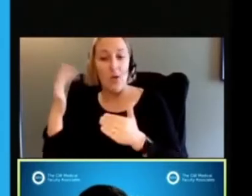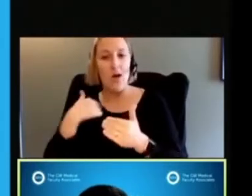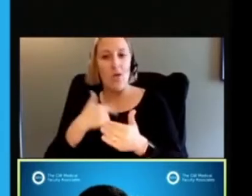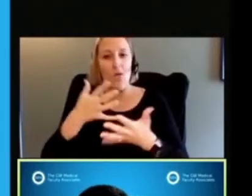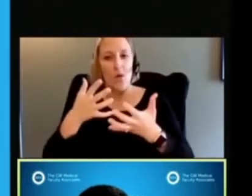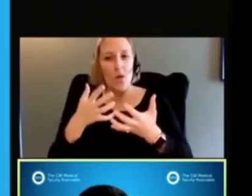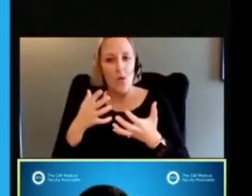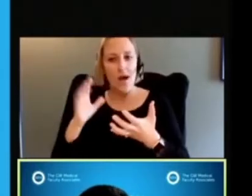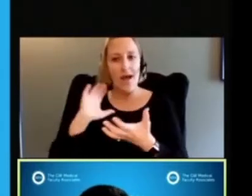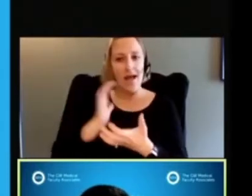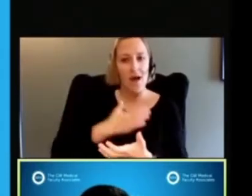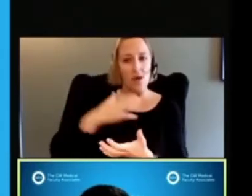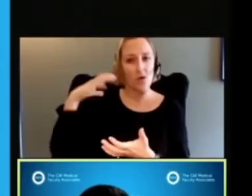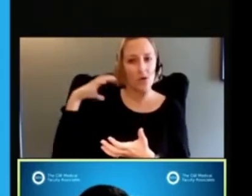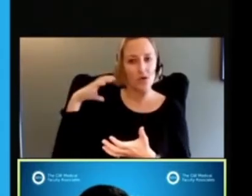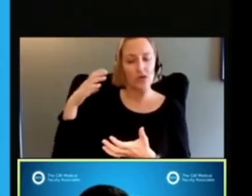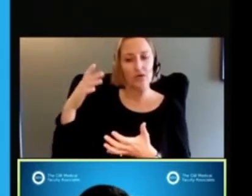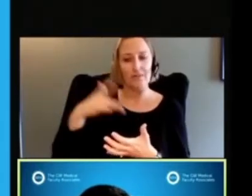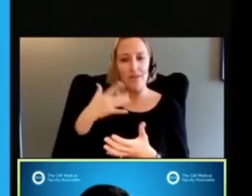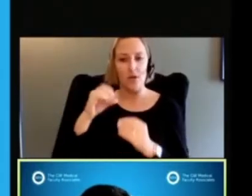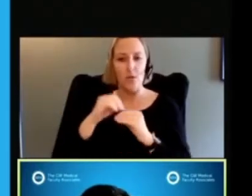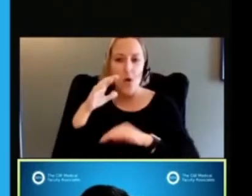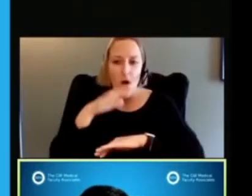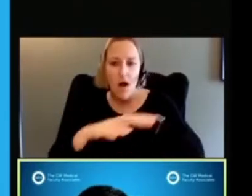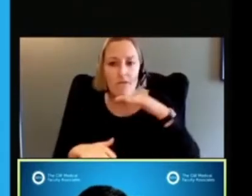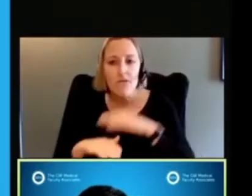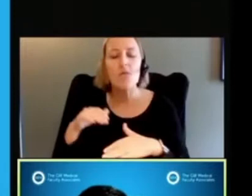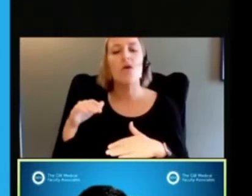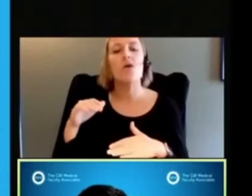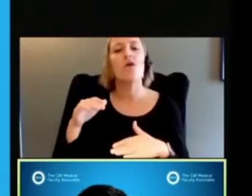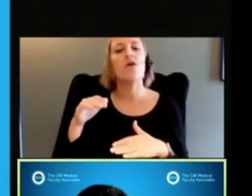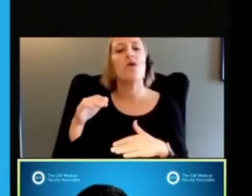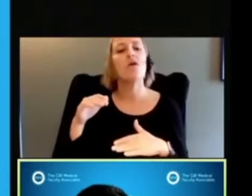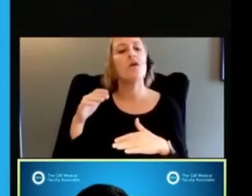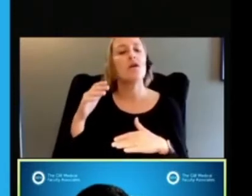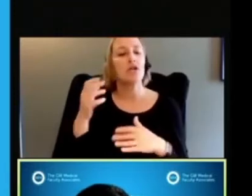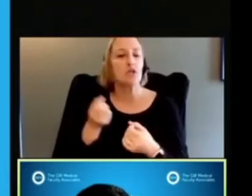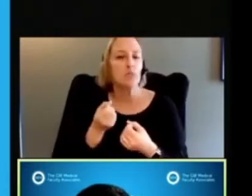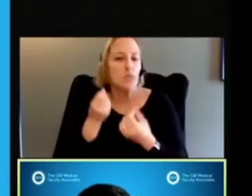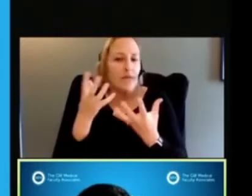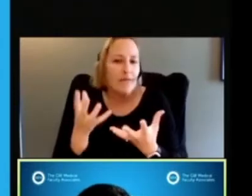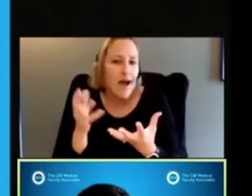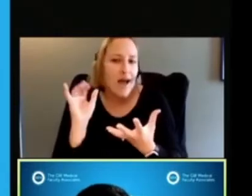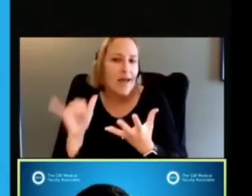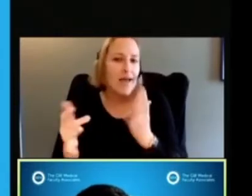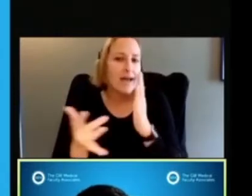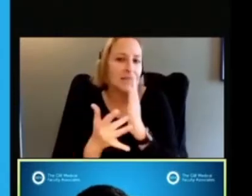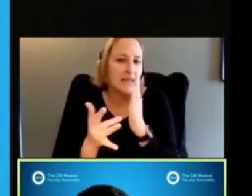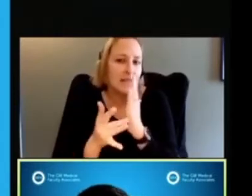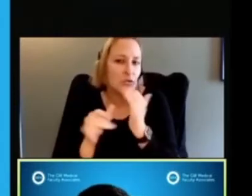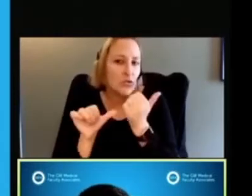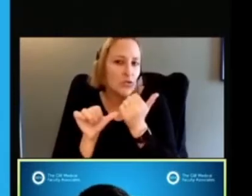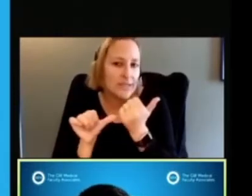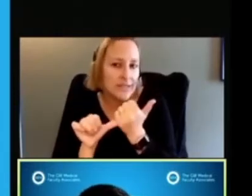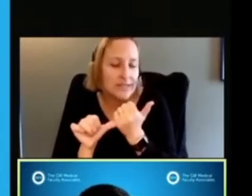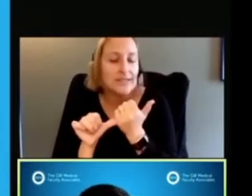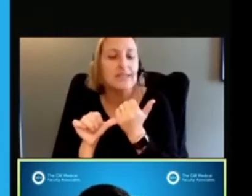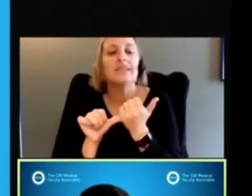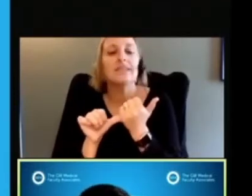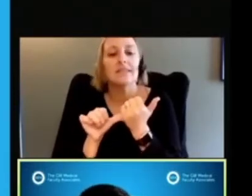our coaches from the community to be able to provide this type of technical assistance. And we